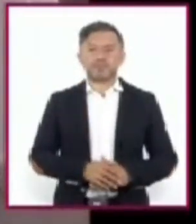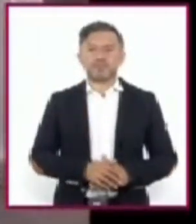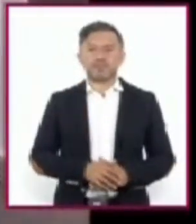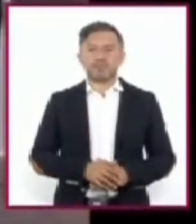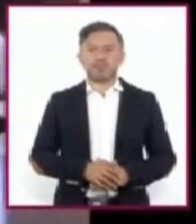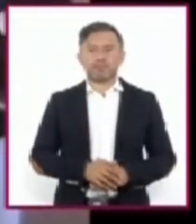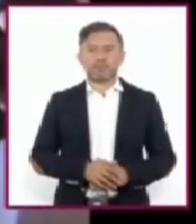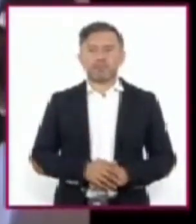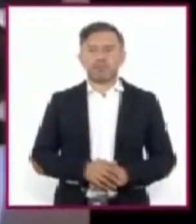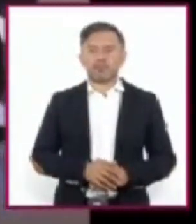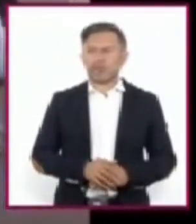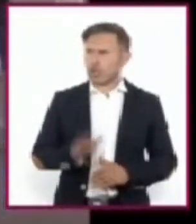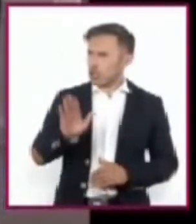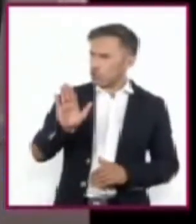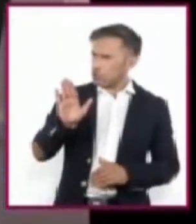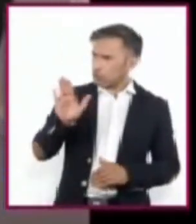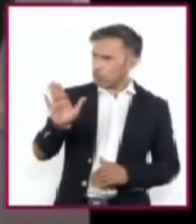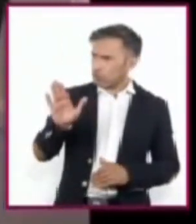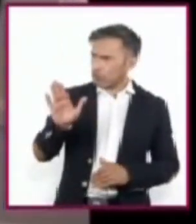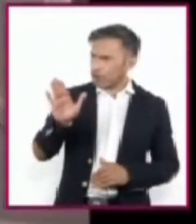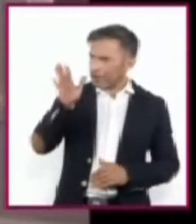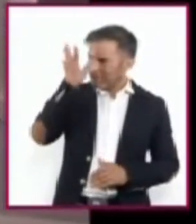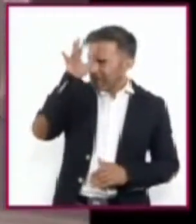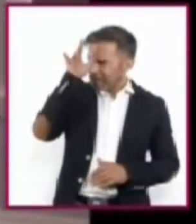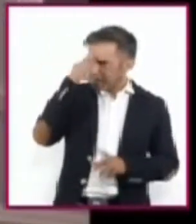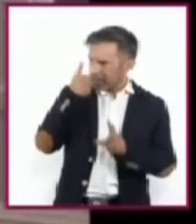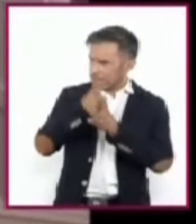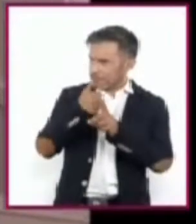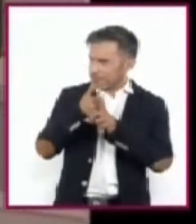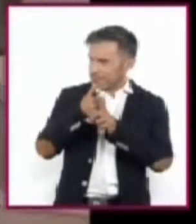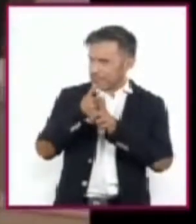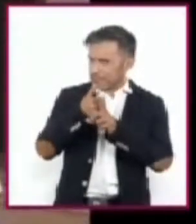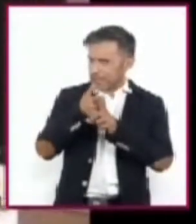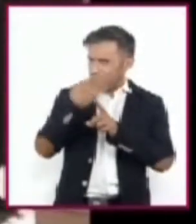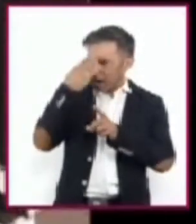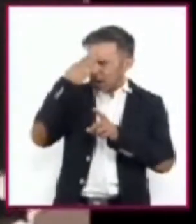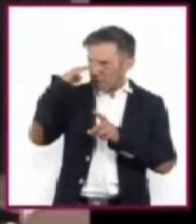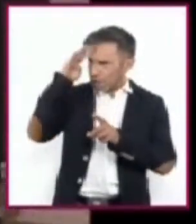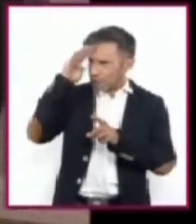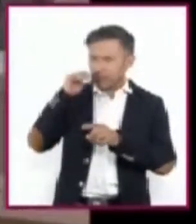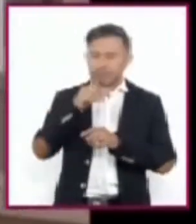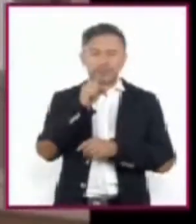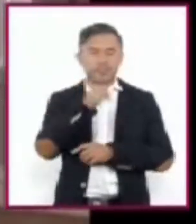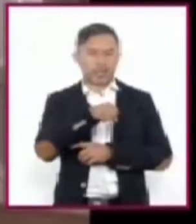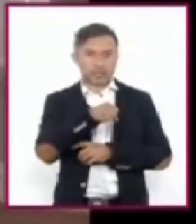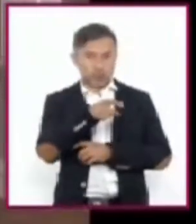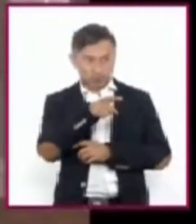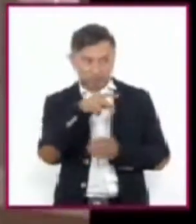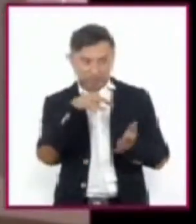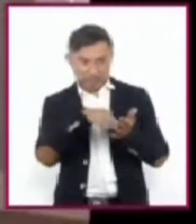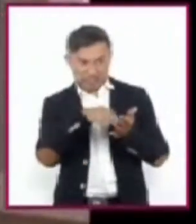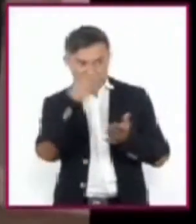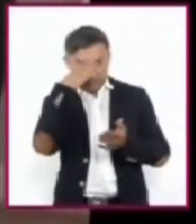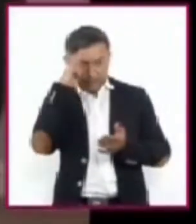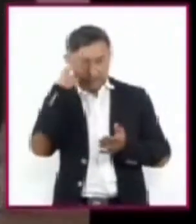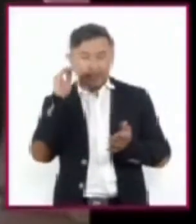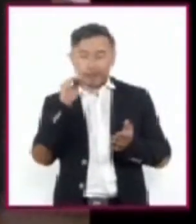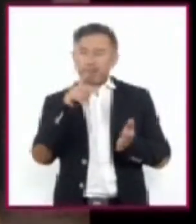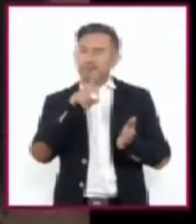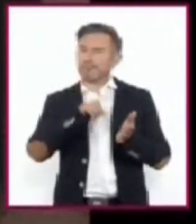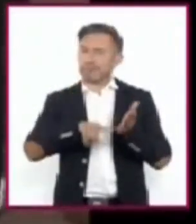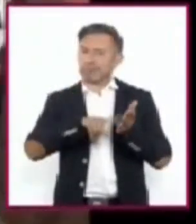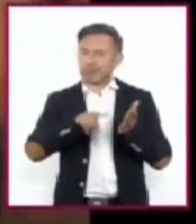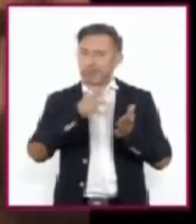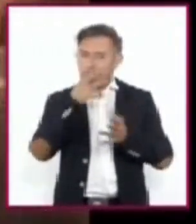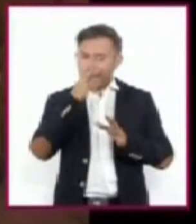your father is an archaeologist. Yeah. Do you study archaeology? No. It's interesting, but my dad is not my teacher.